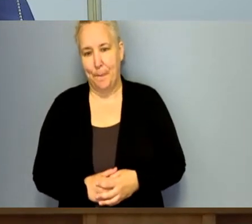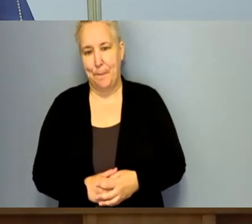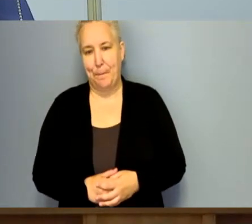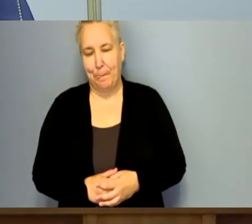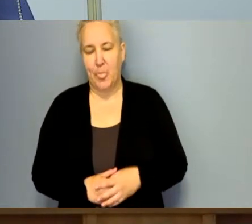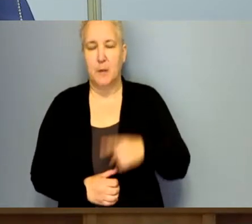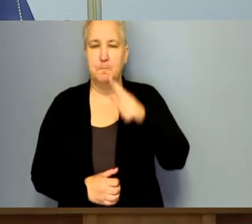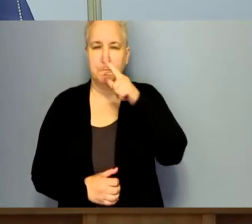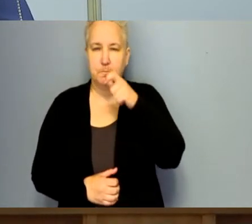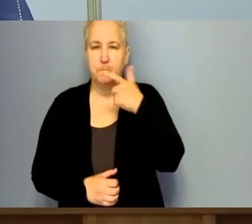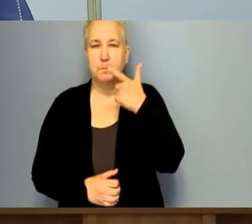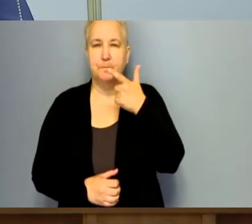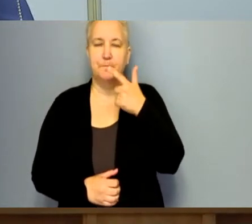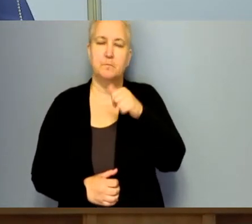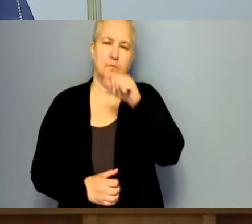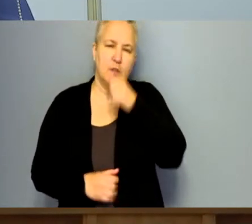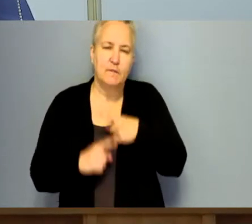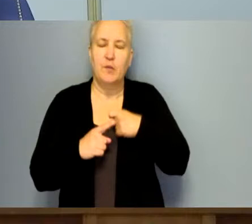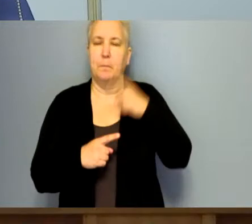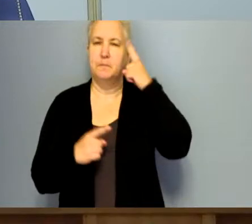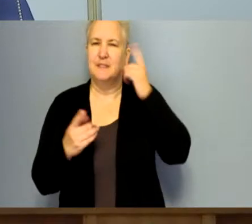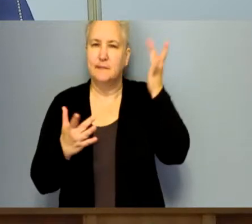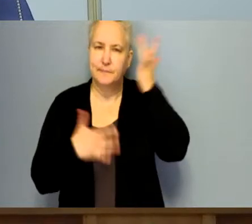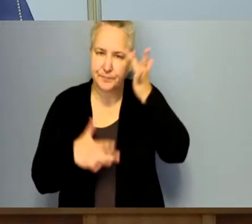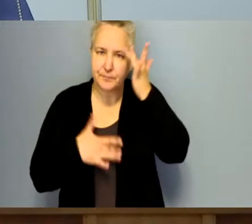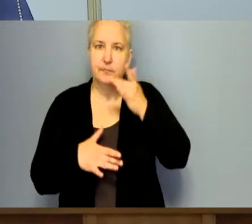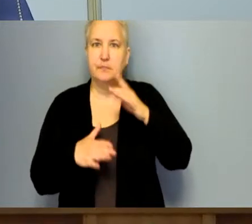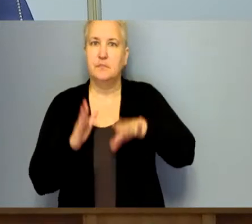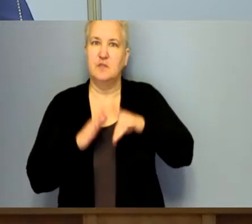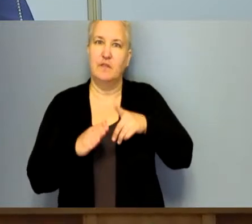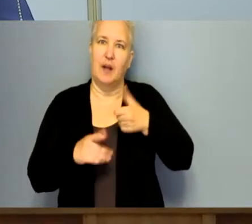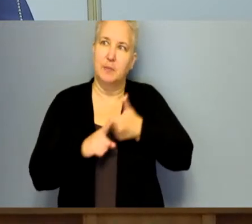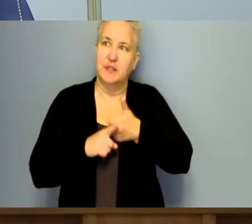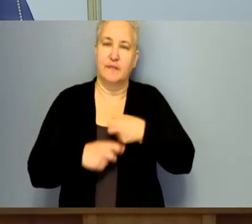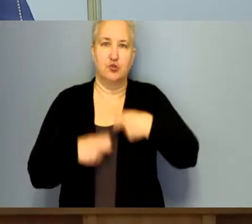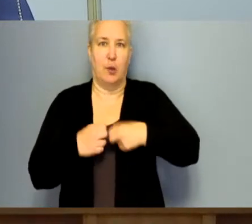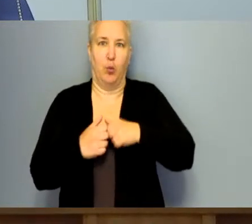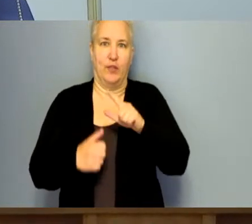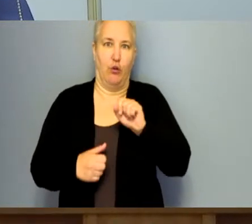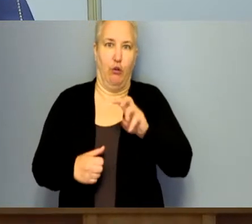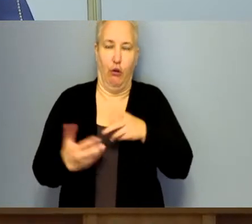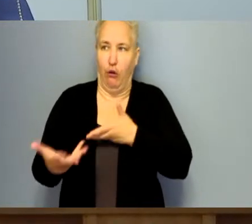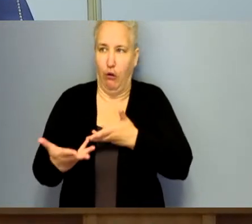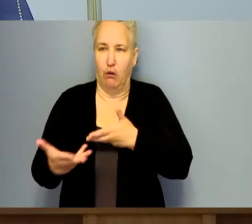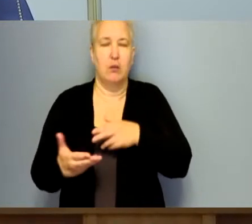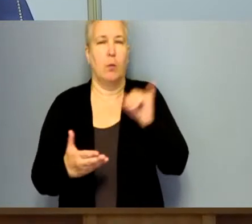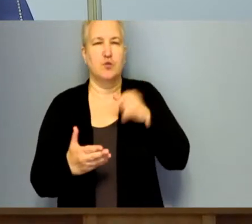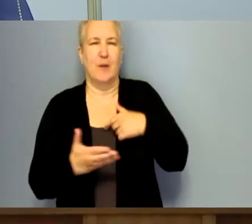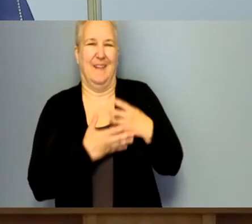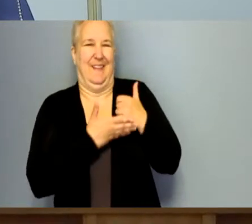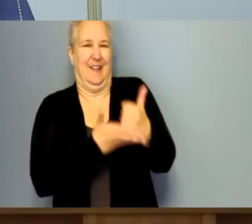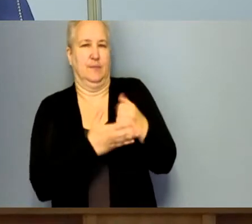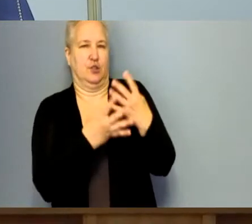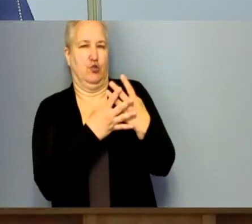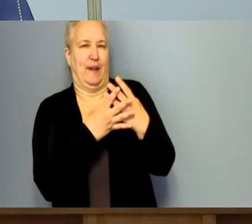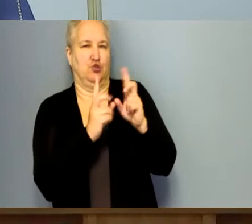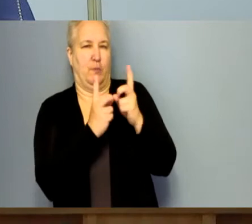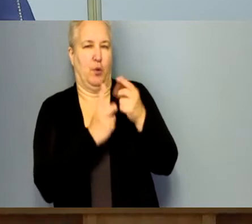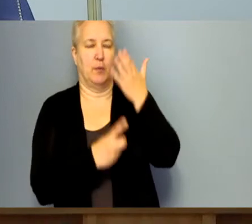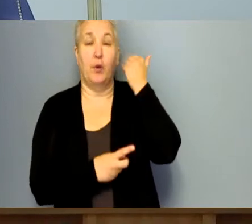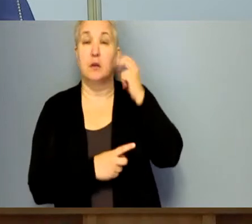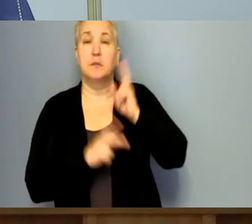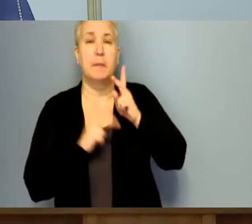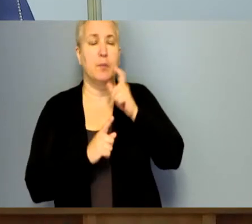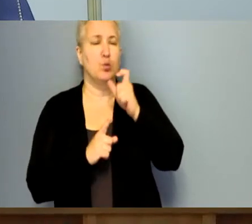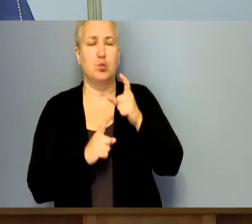suffer from mental illness and find themselves in trouble with the law at some point. And it obviously helps our corrections department because, you know, people who are